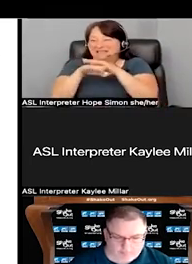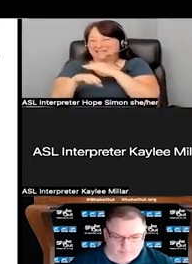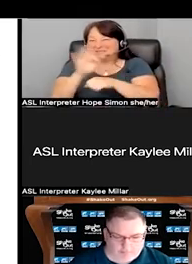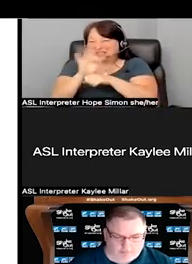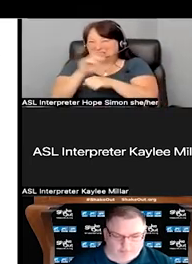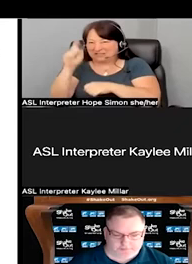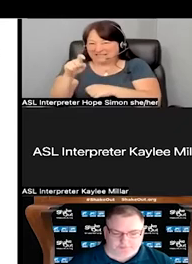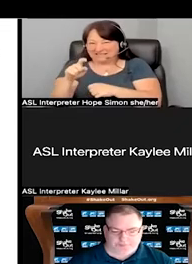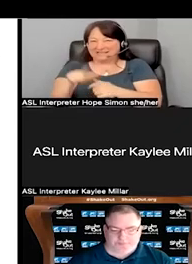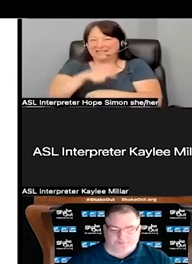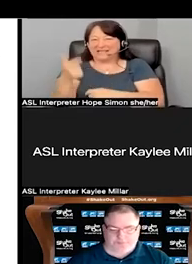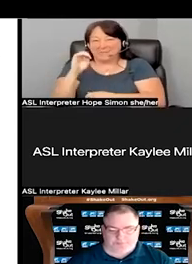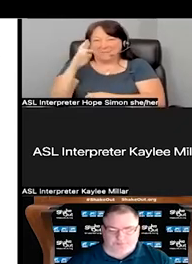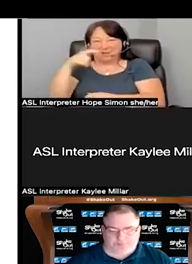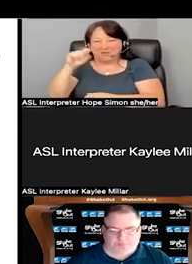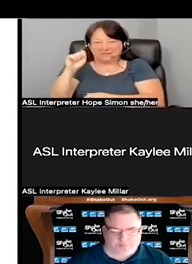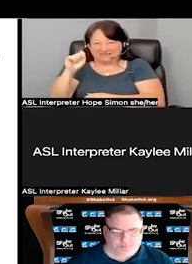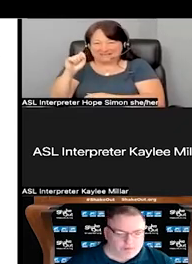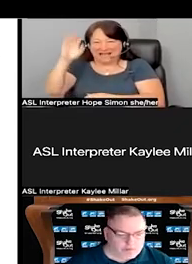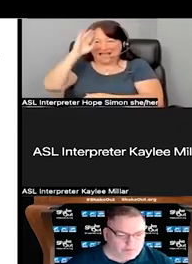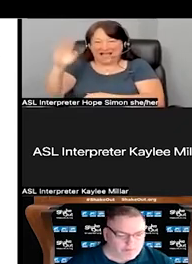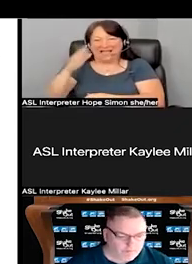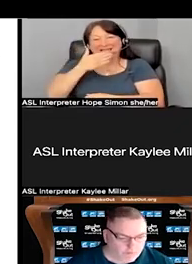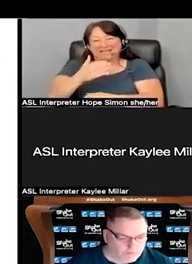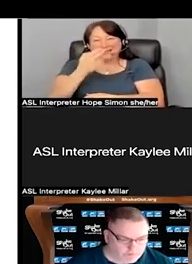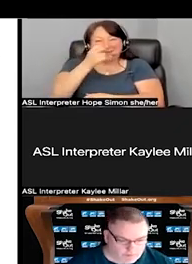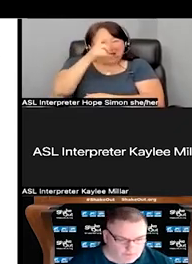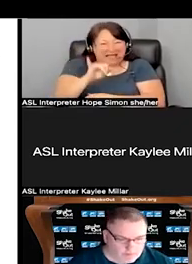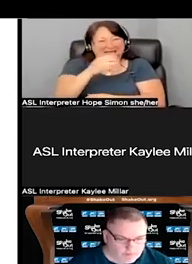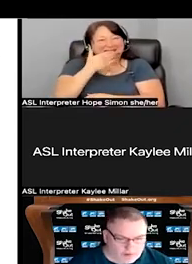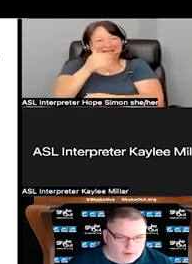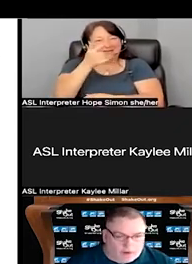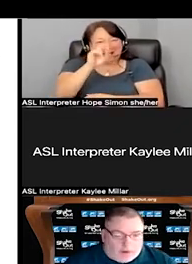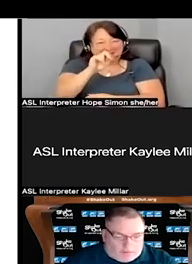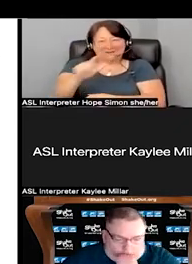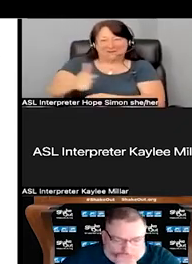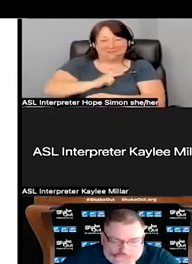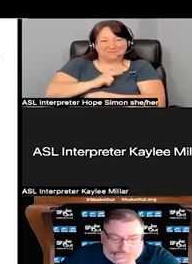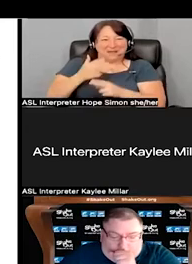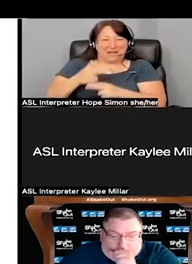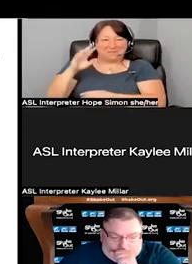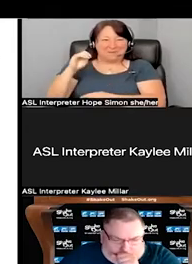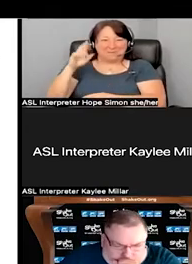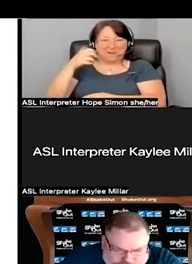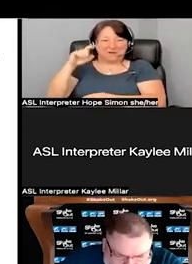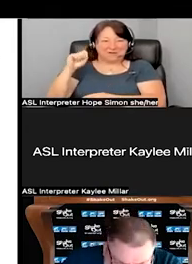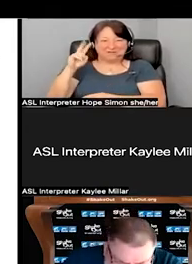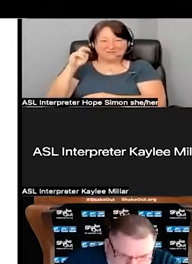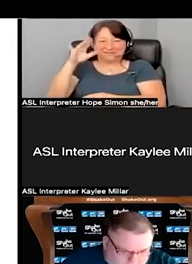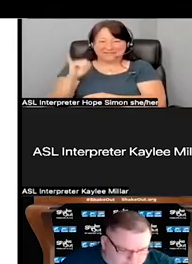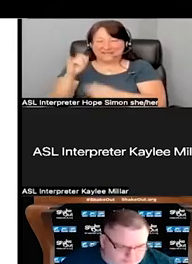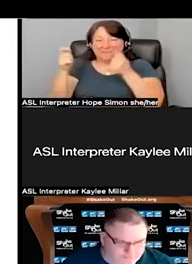will then turn it over to Margaret. Hey, thank you, Heidi and Alan. And I am Margaret Vinci, manager of the Office of Earthquake Programs